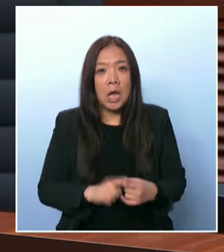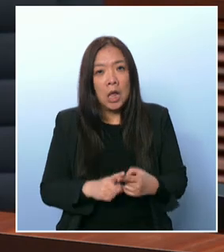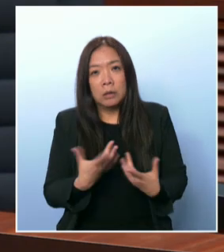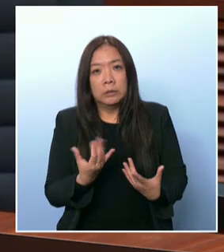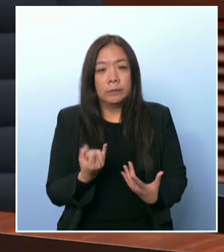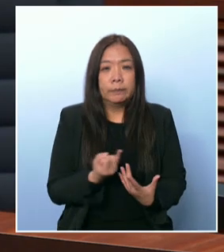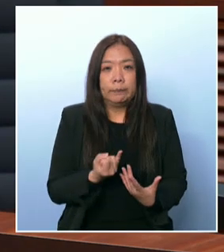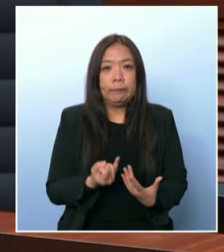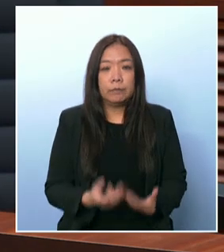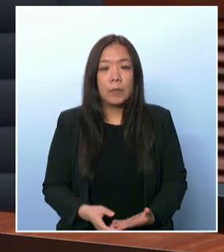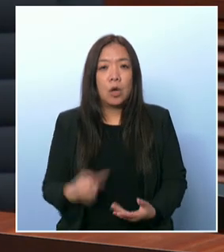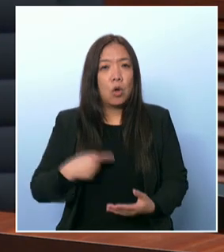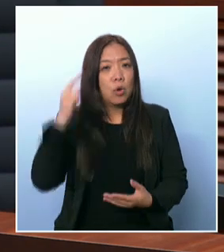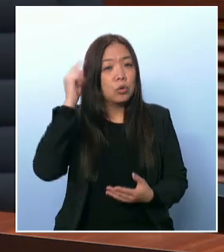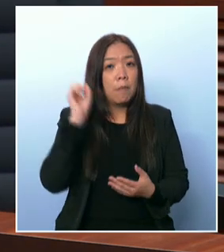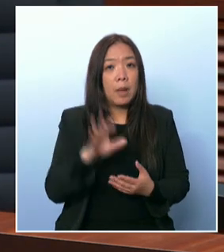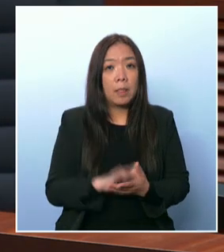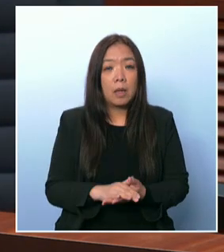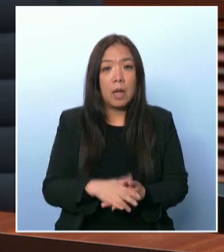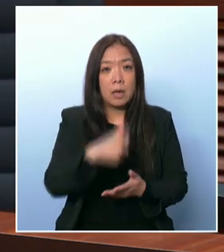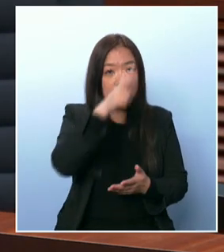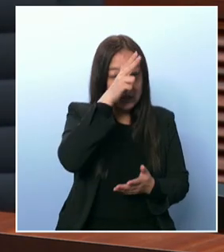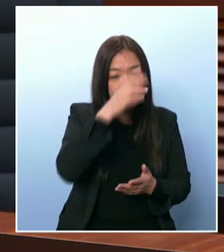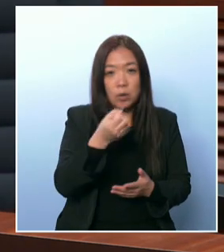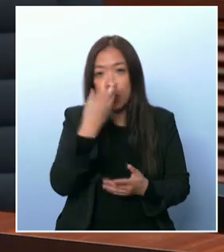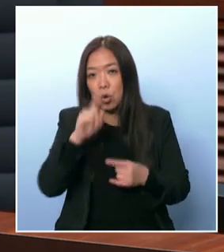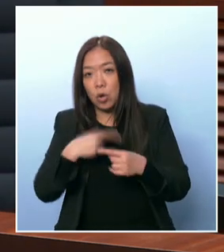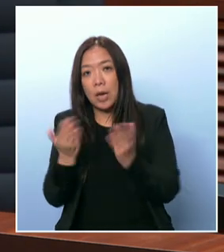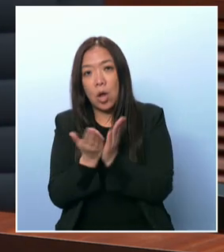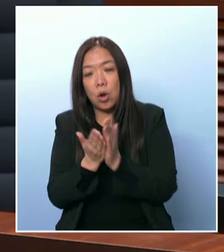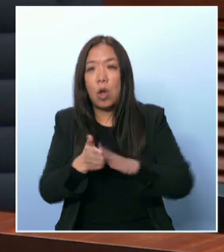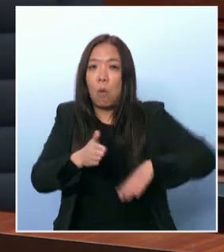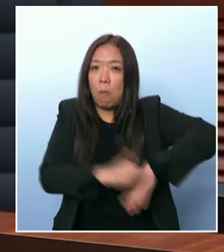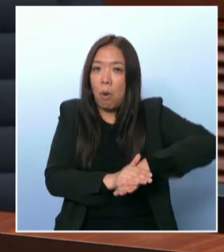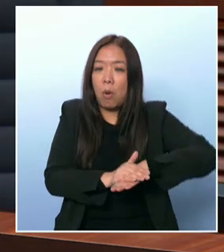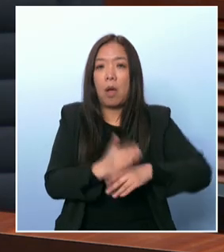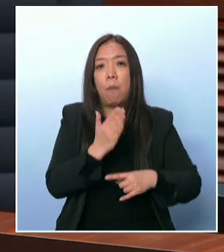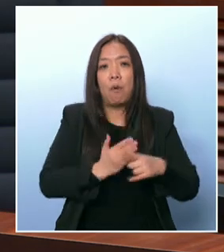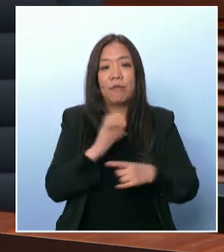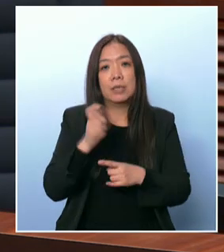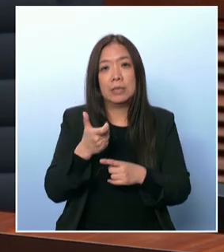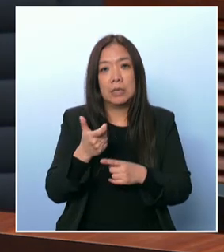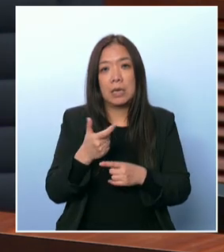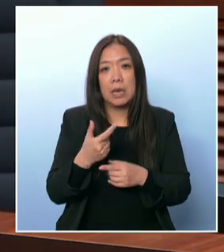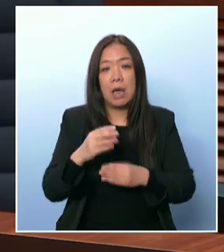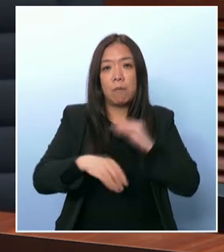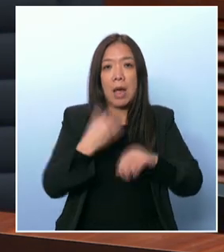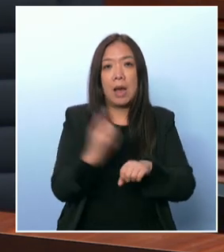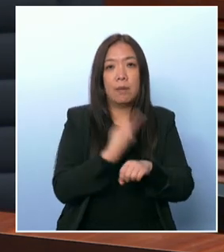students need to practice stitching in the pantry. That is very